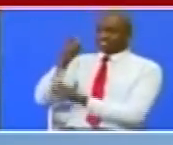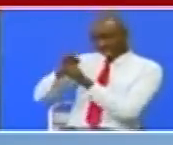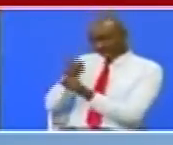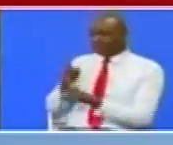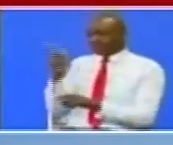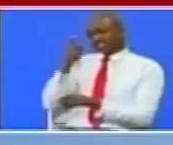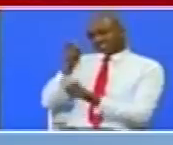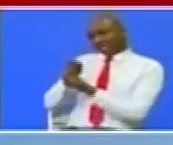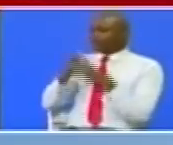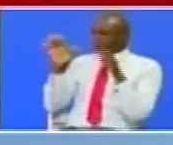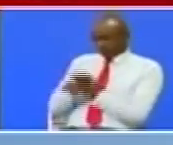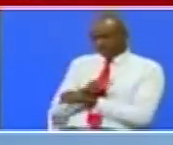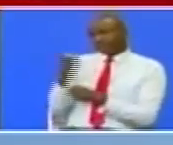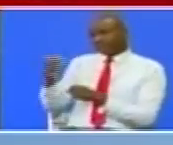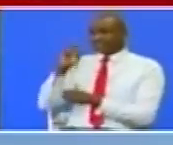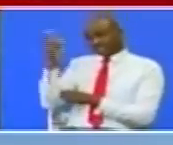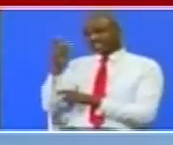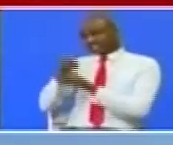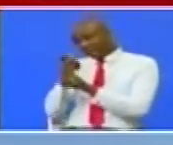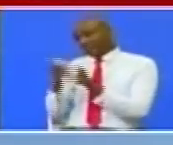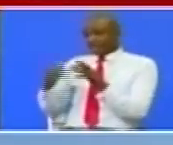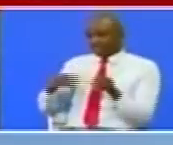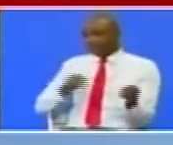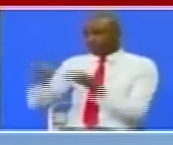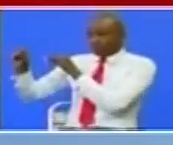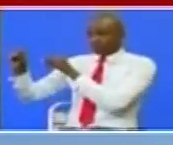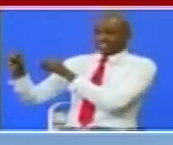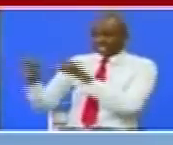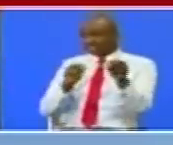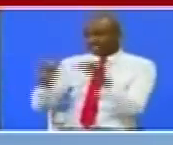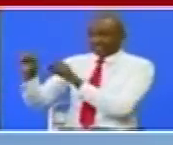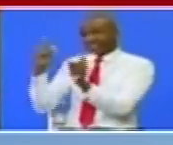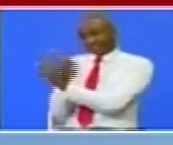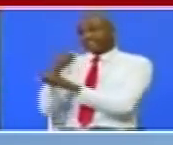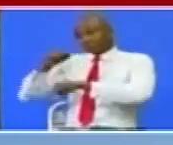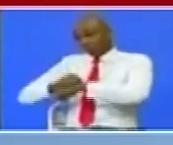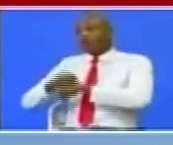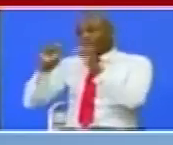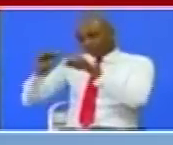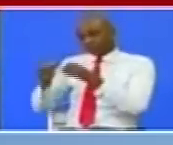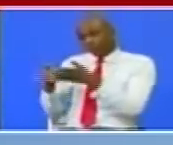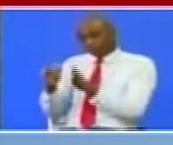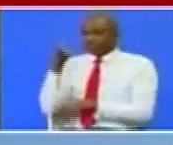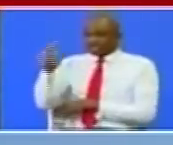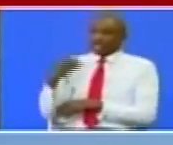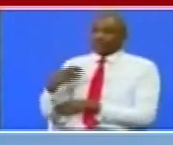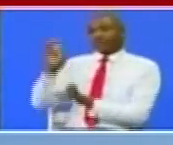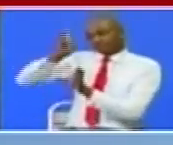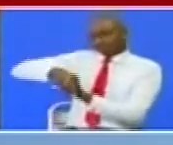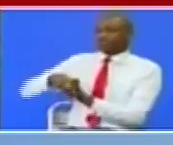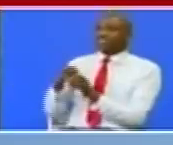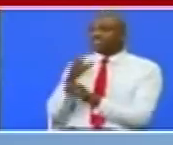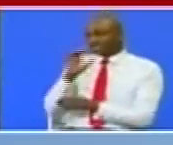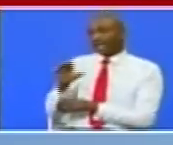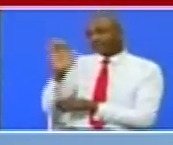second term, maybe there's one or two who are transferring to other places or because of job balance are moving.